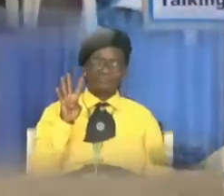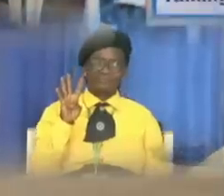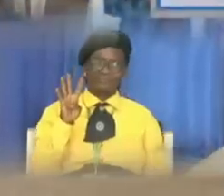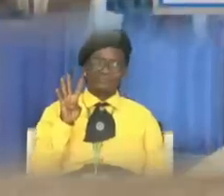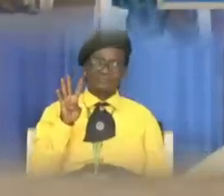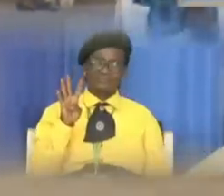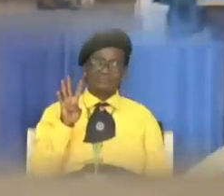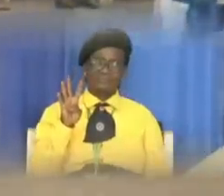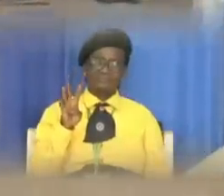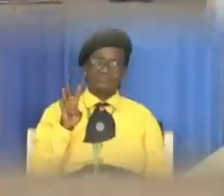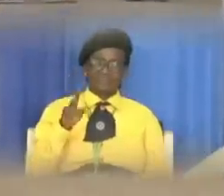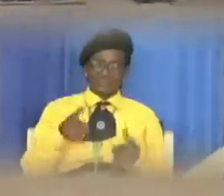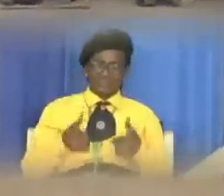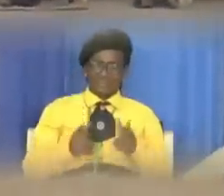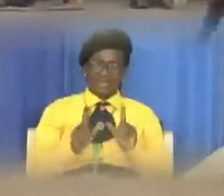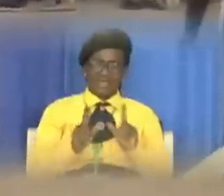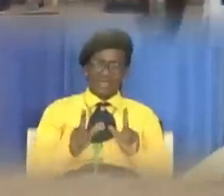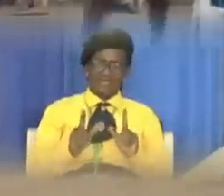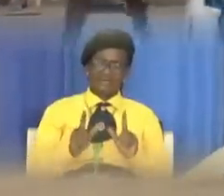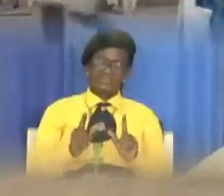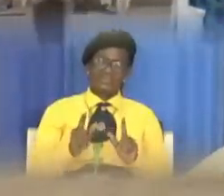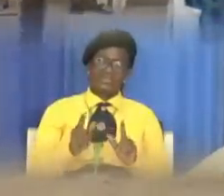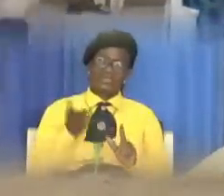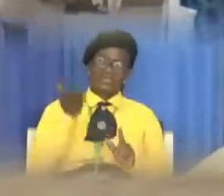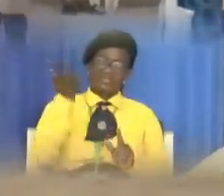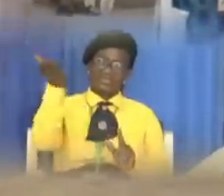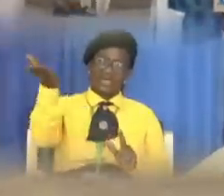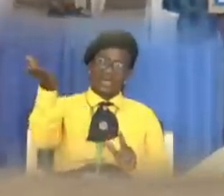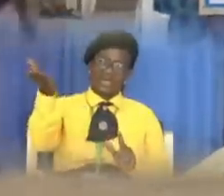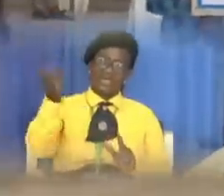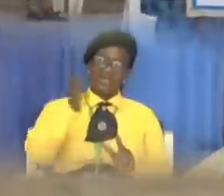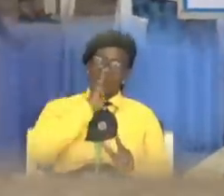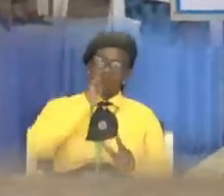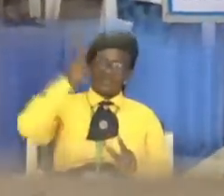Let there be light. Let the light of God shine into your life.